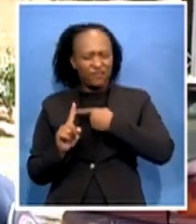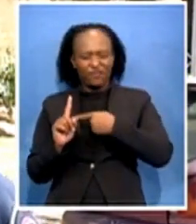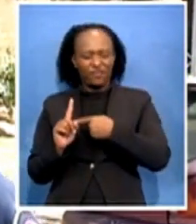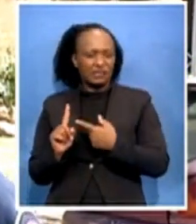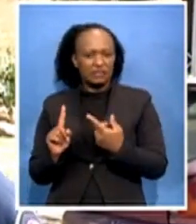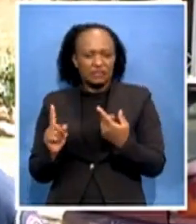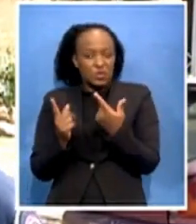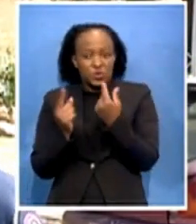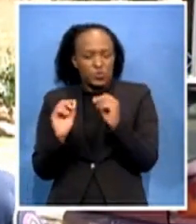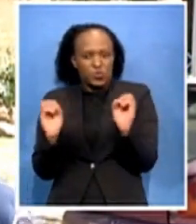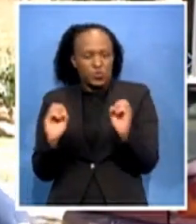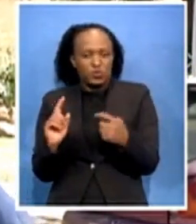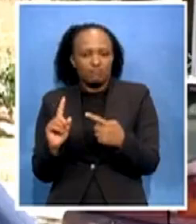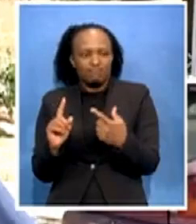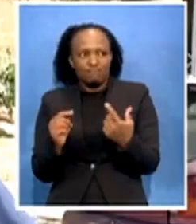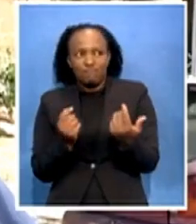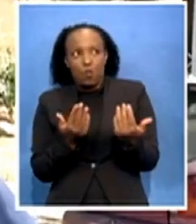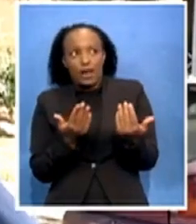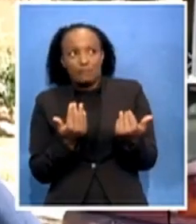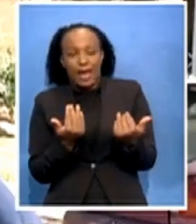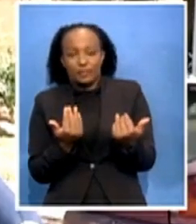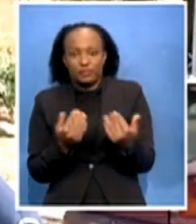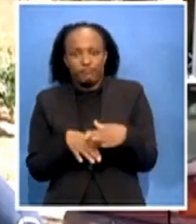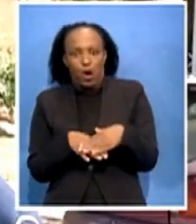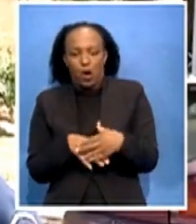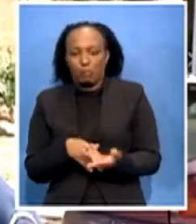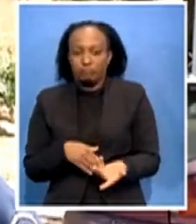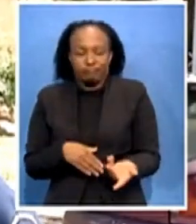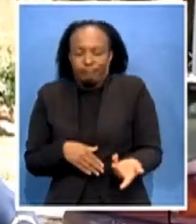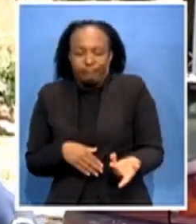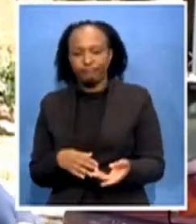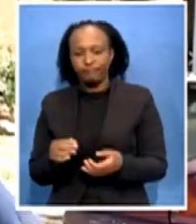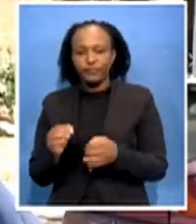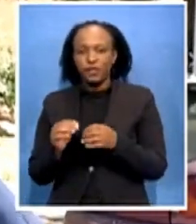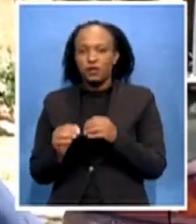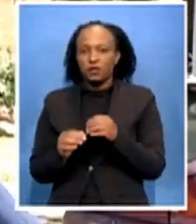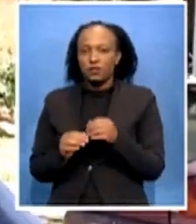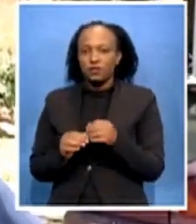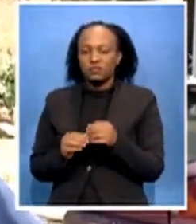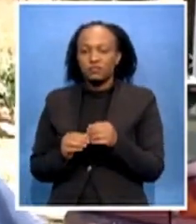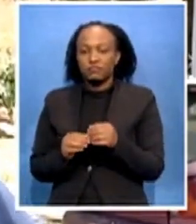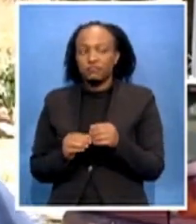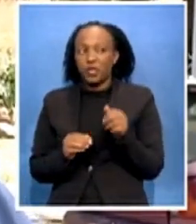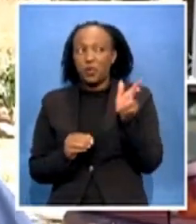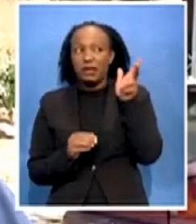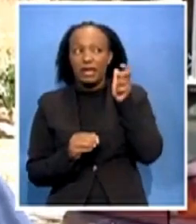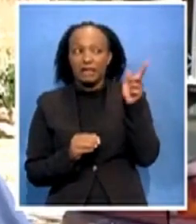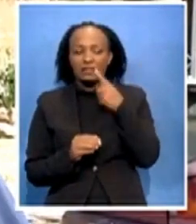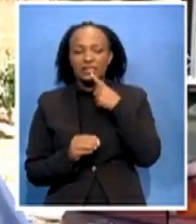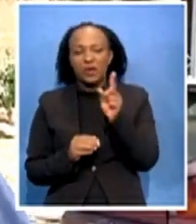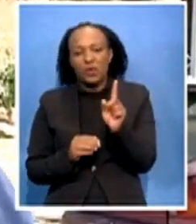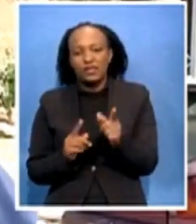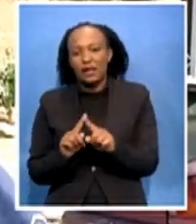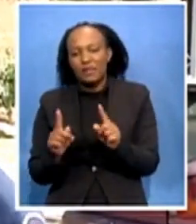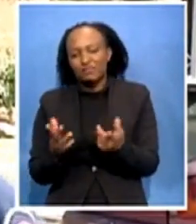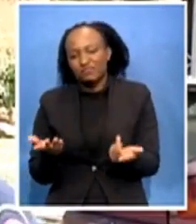much out of the visit. We will hear what he has to say. But I must say, we can't